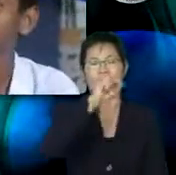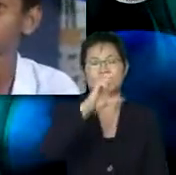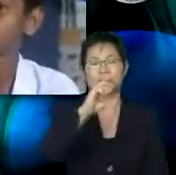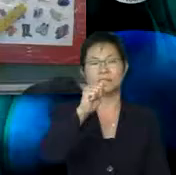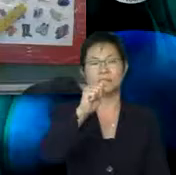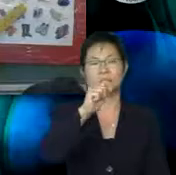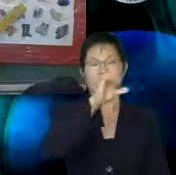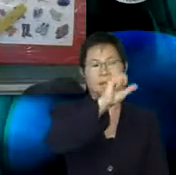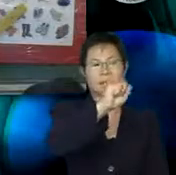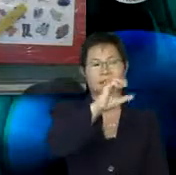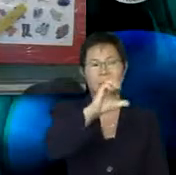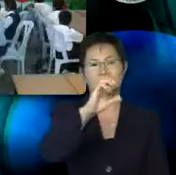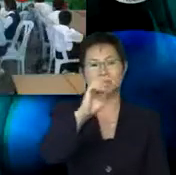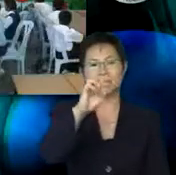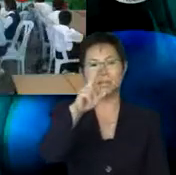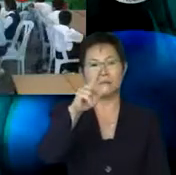S-E-A-R-F. Scarf.